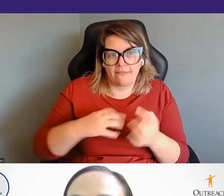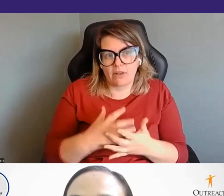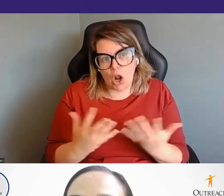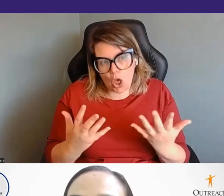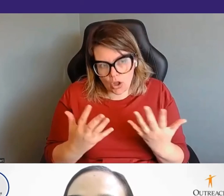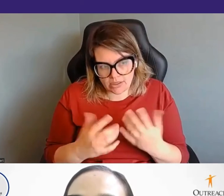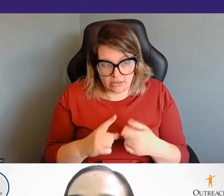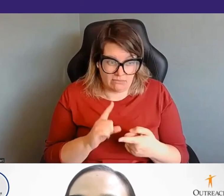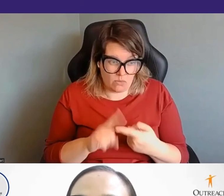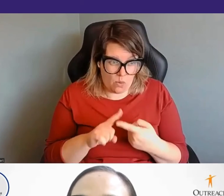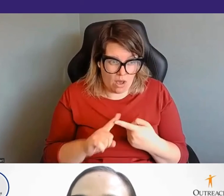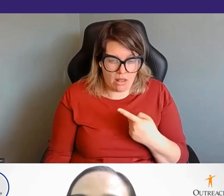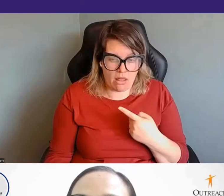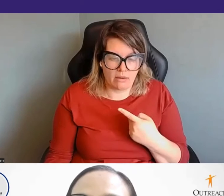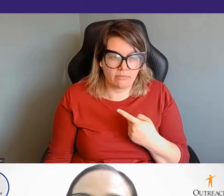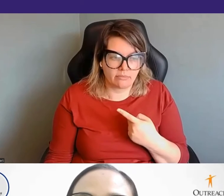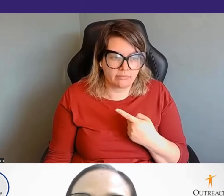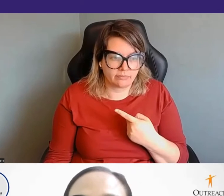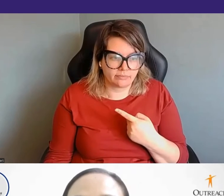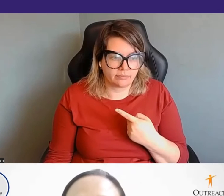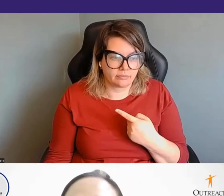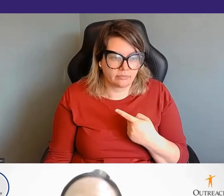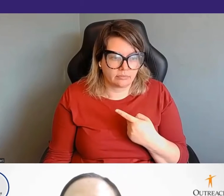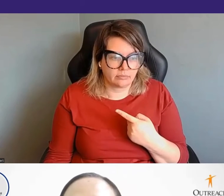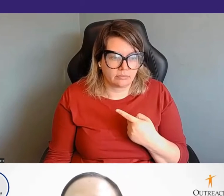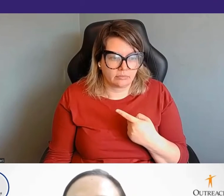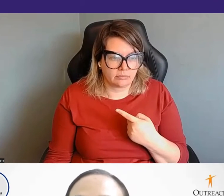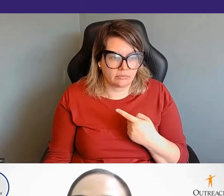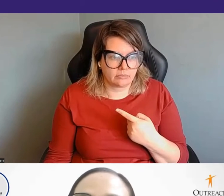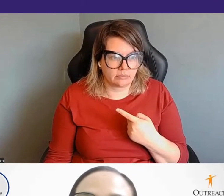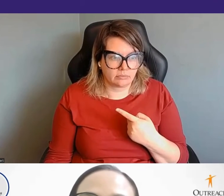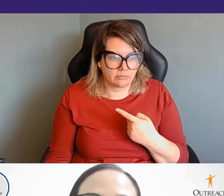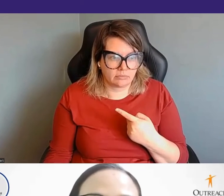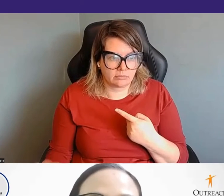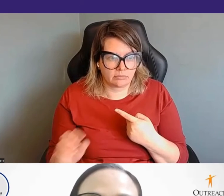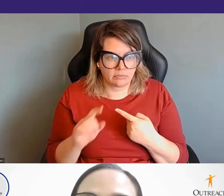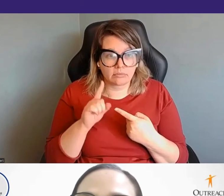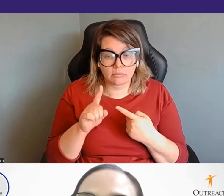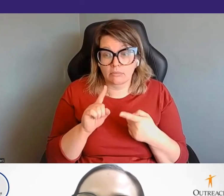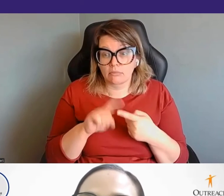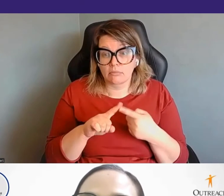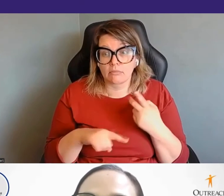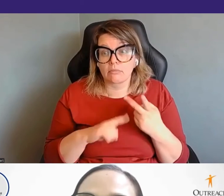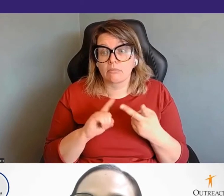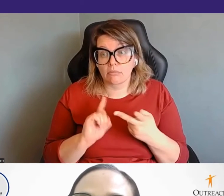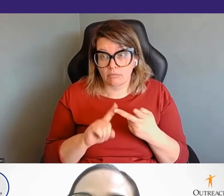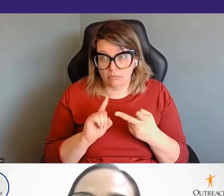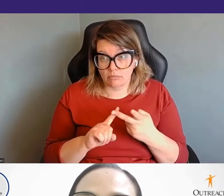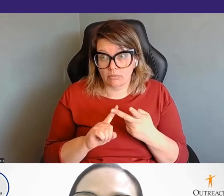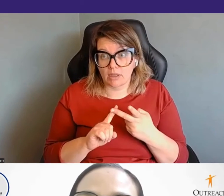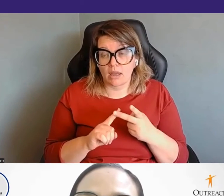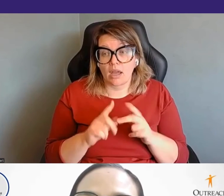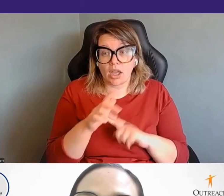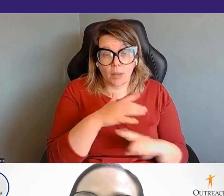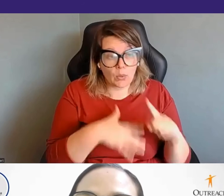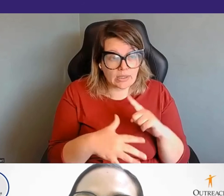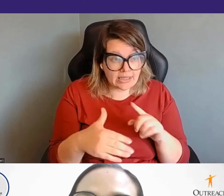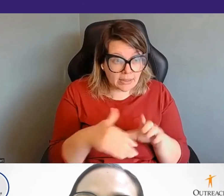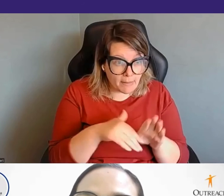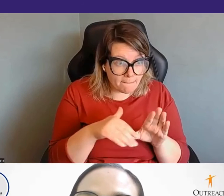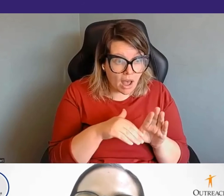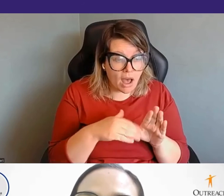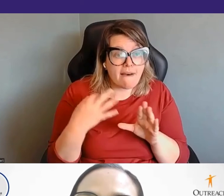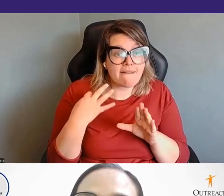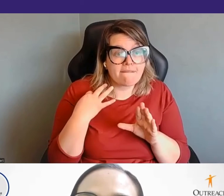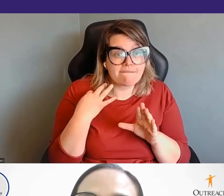that's number one. The second thing that I want to share about community members and the voluntary component of it, because they